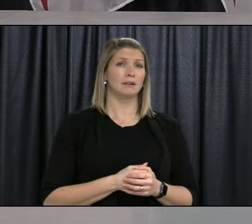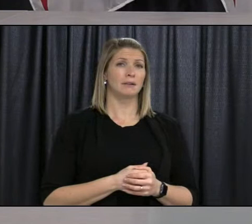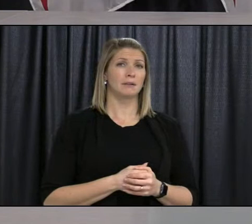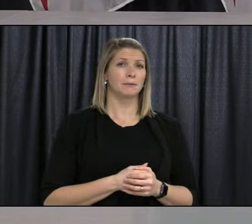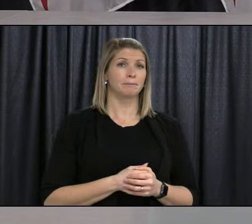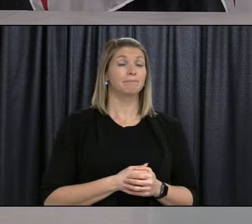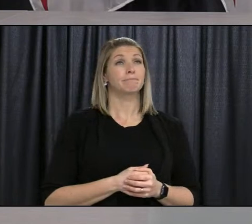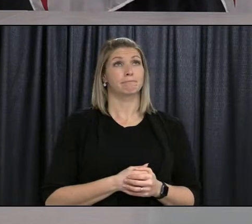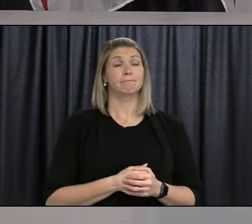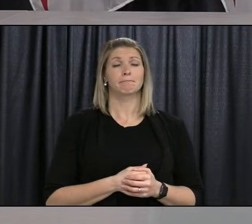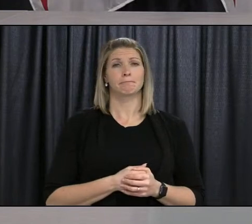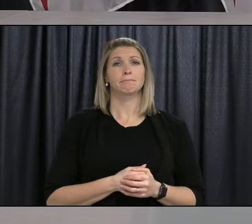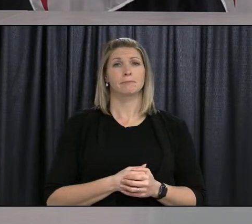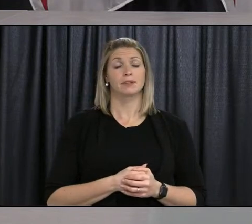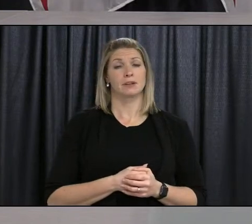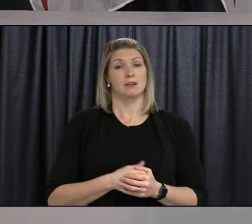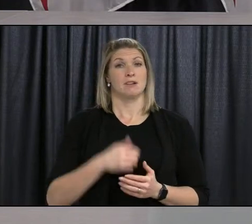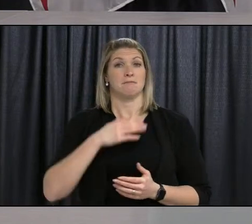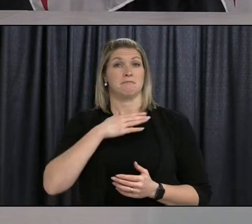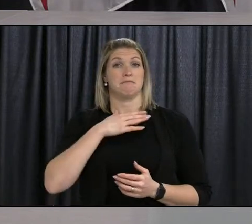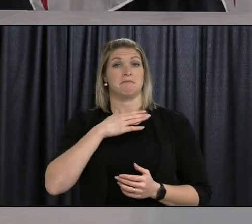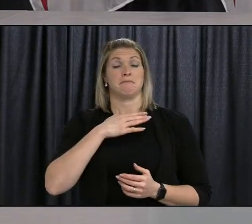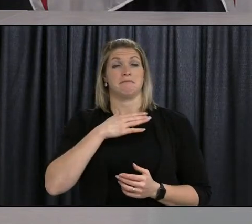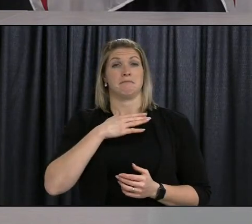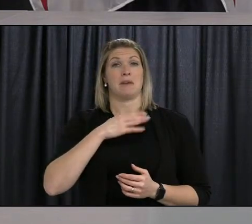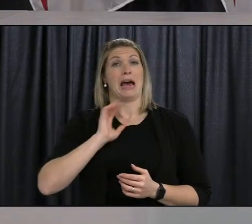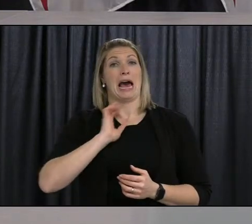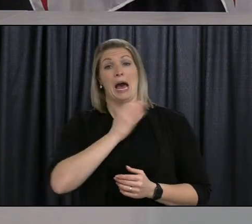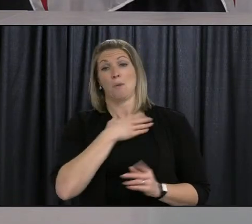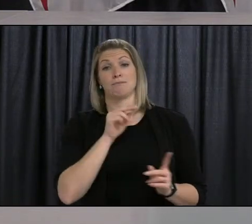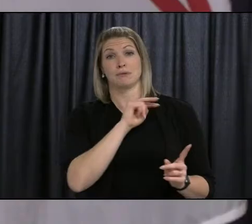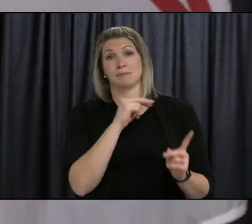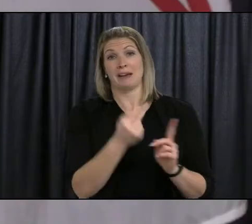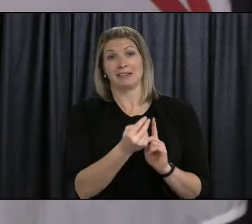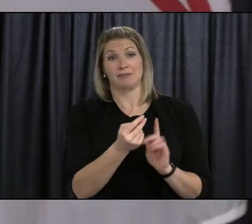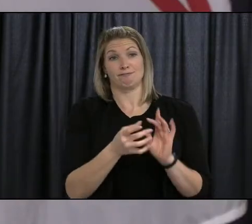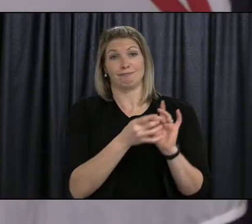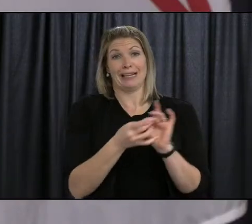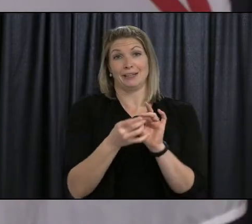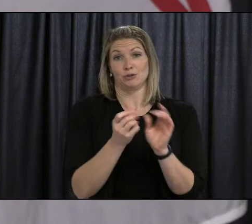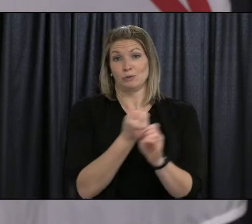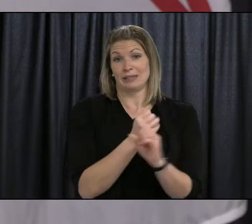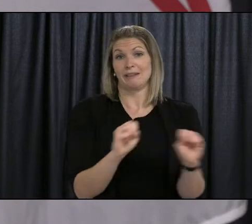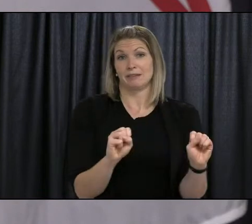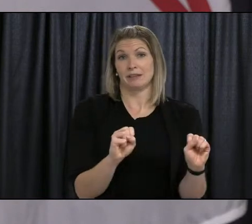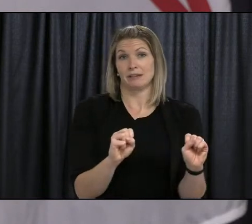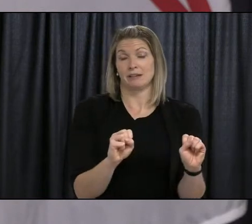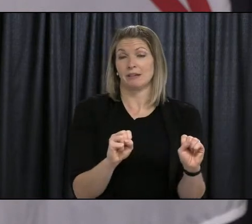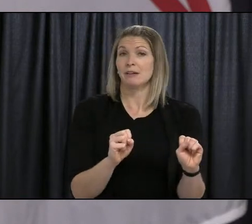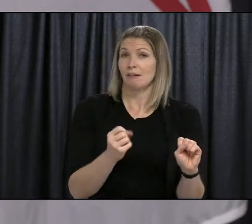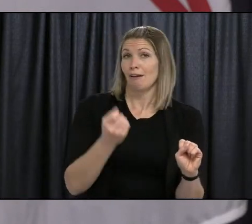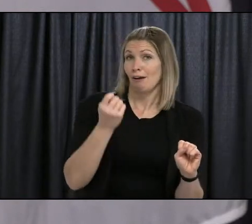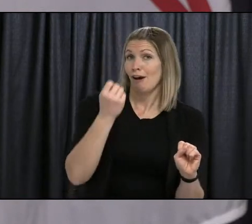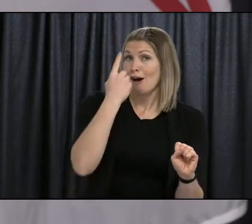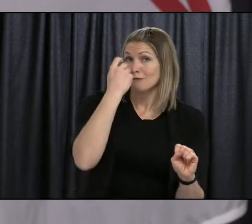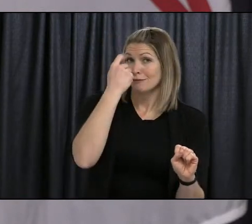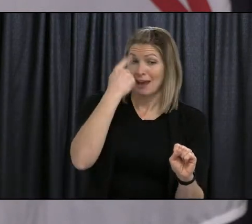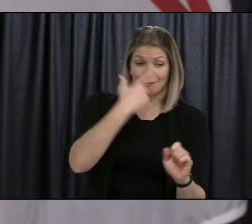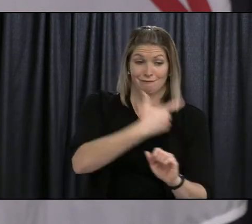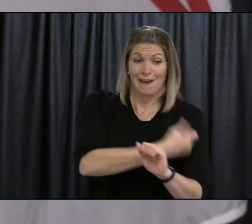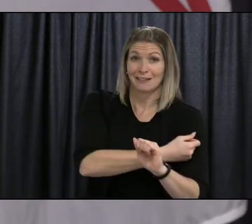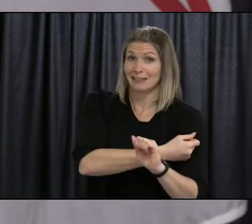Certainly from a safety point of view, we look at, as I've talked about previously, this vaccine has gone through the same